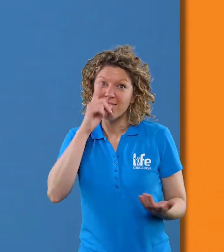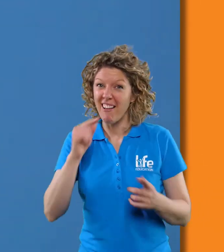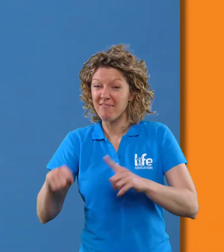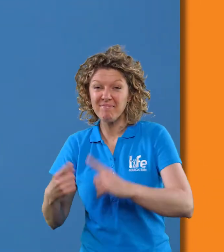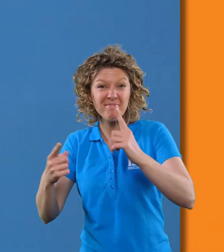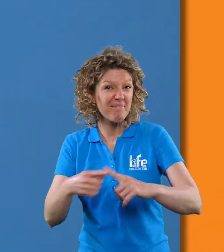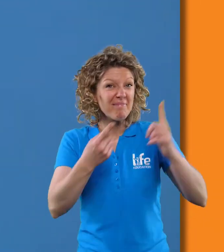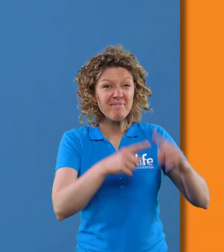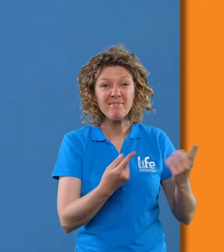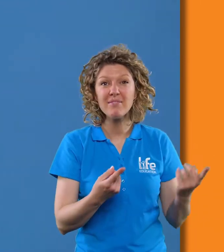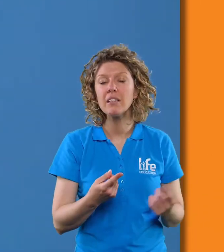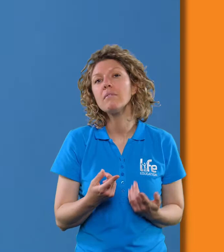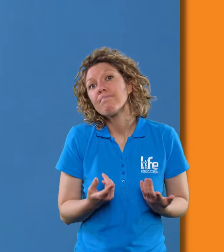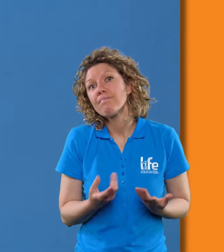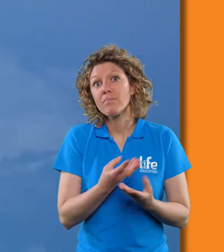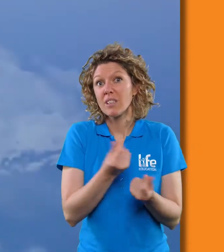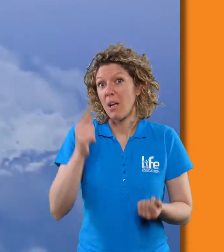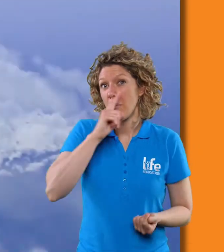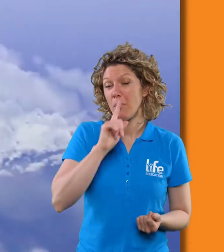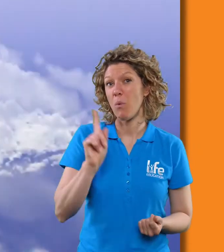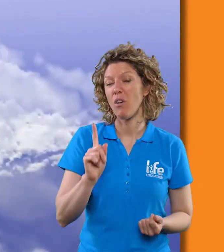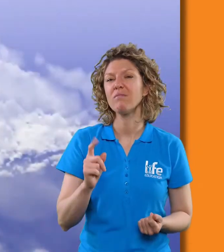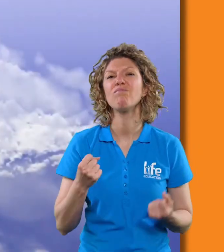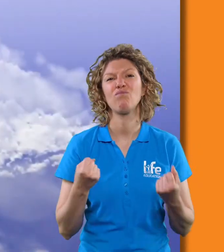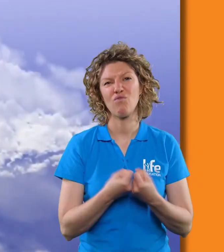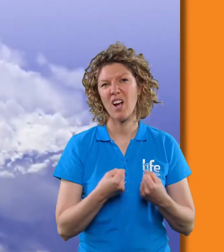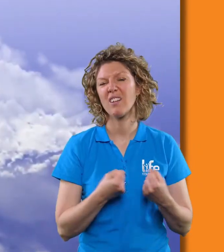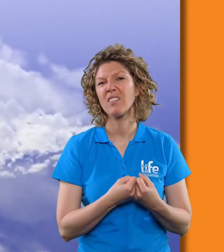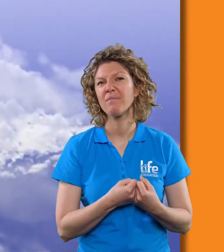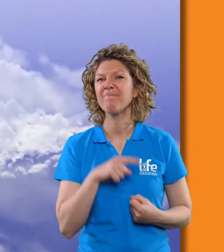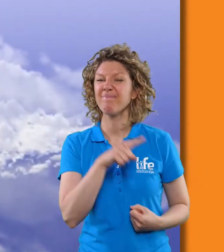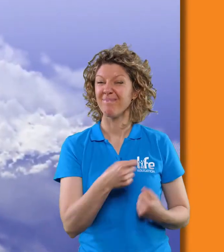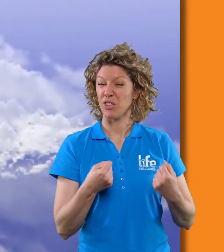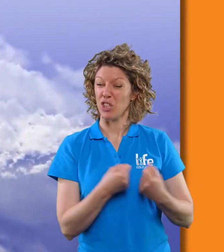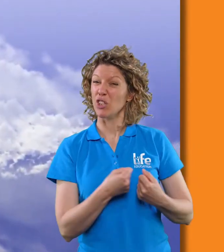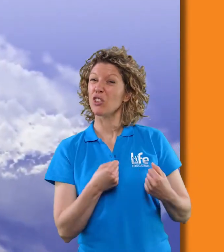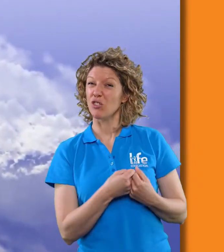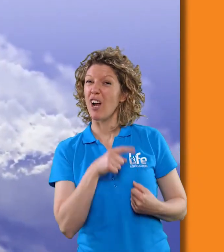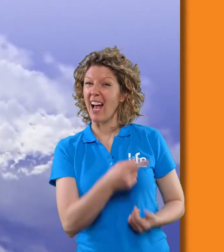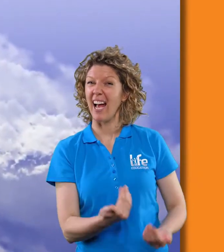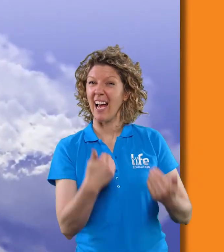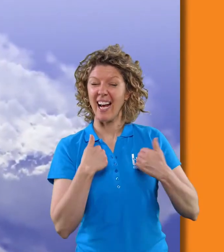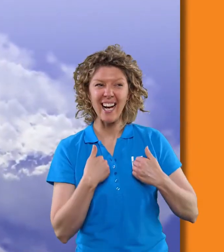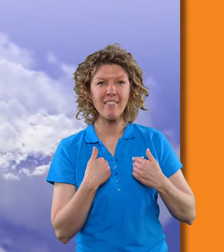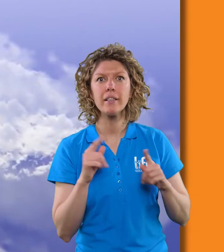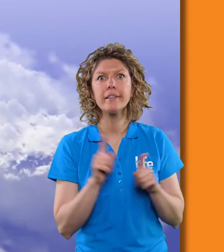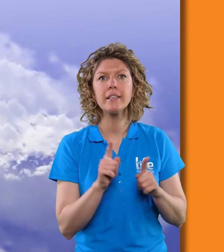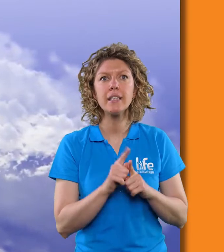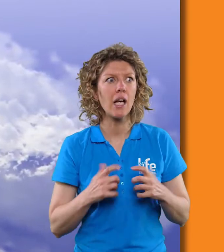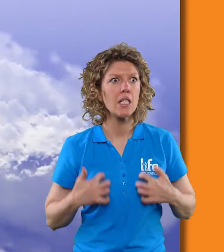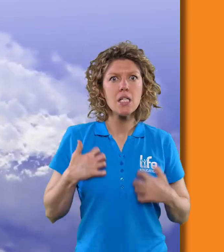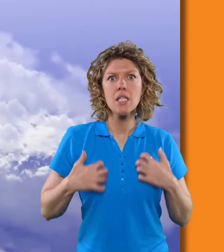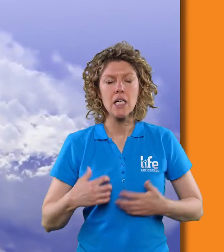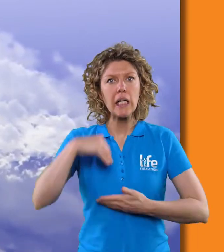instead. Stimulants are a class of drugs that do this. They act like these chemicals in the body,